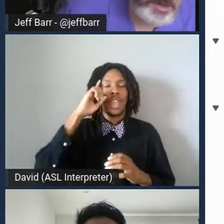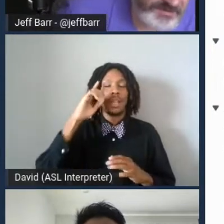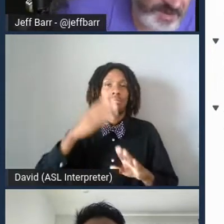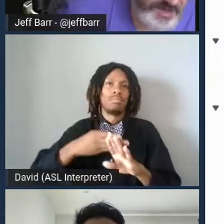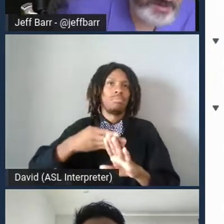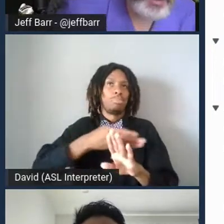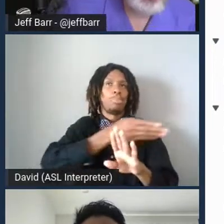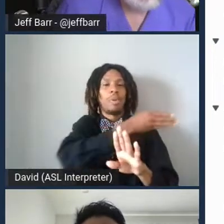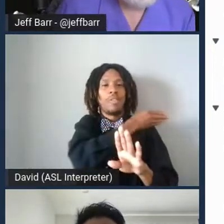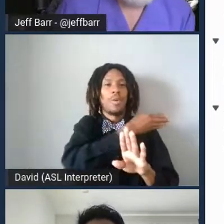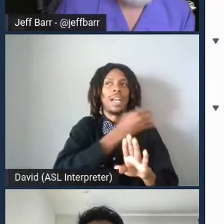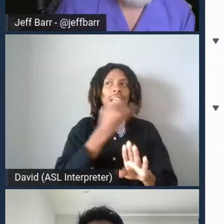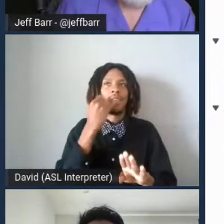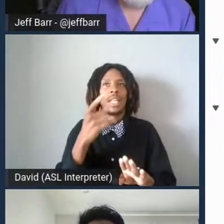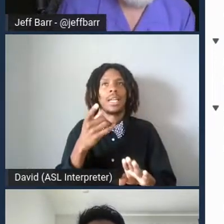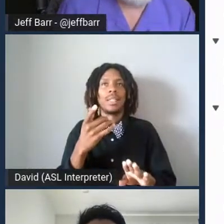time